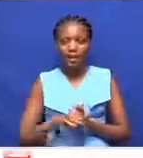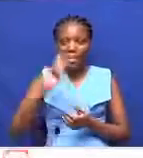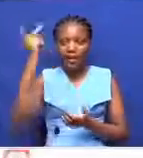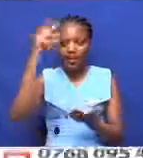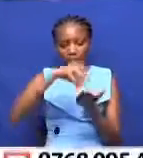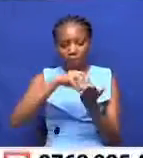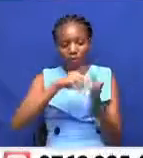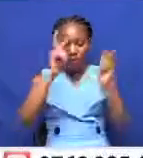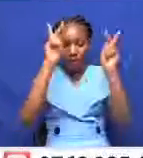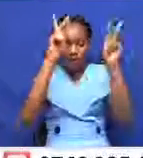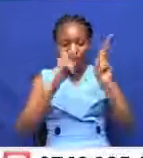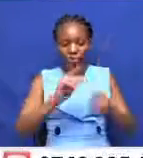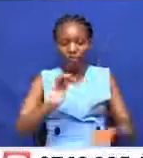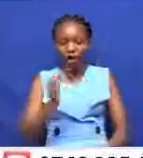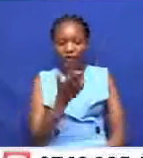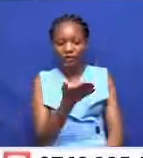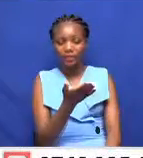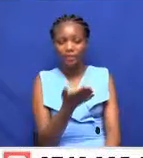in Kisumu,